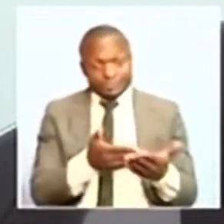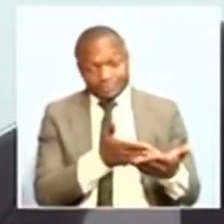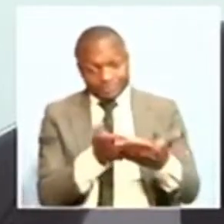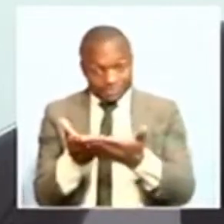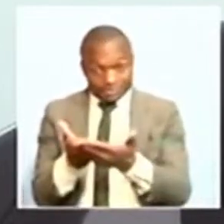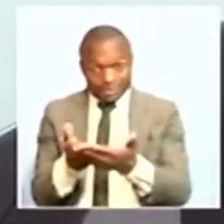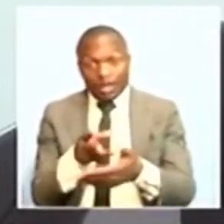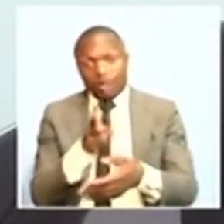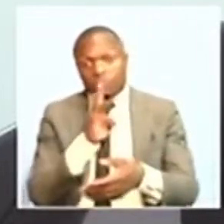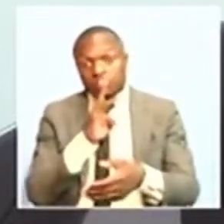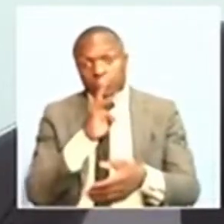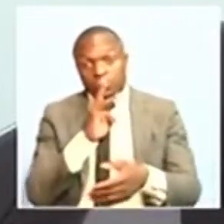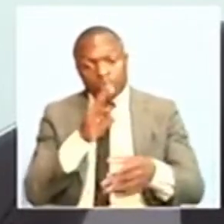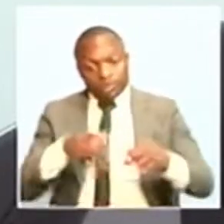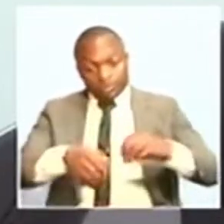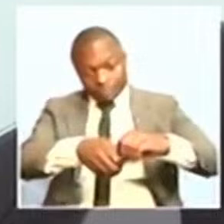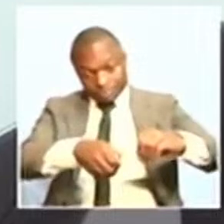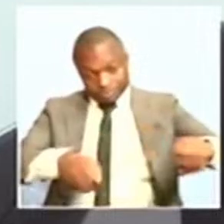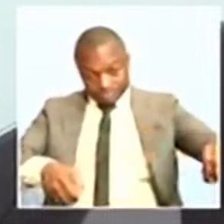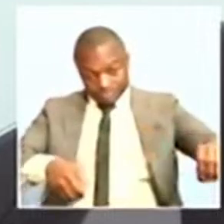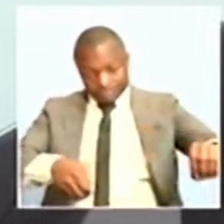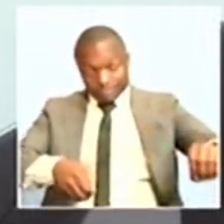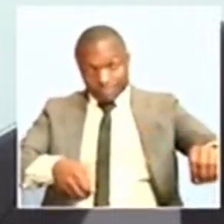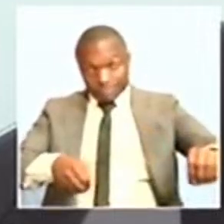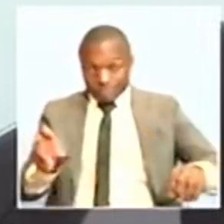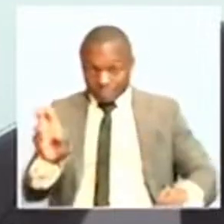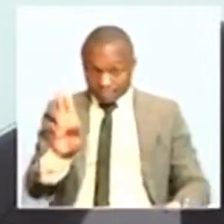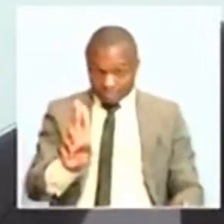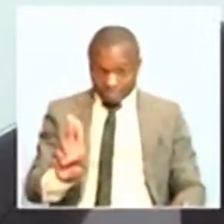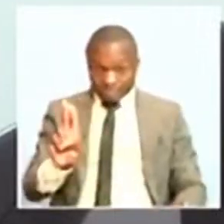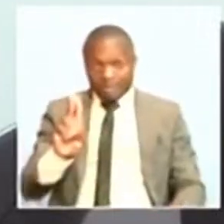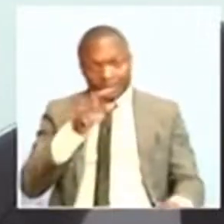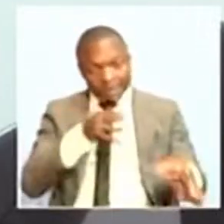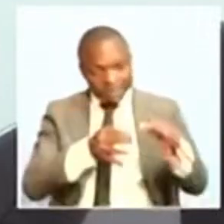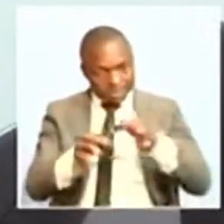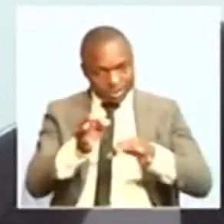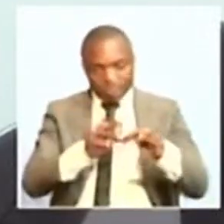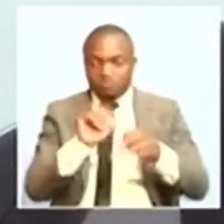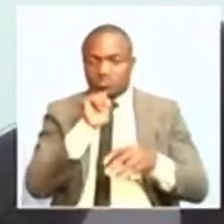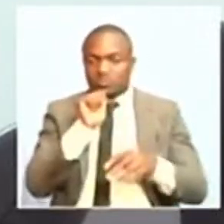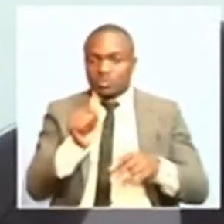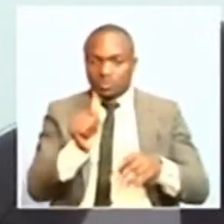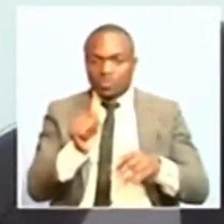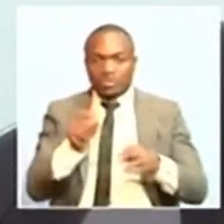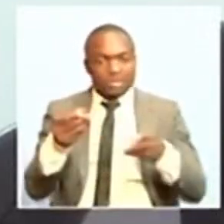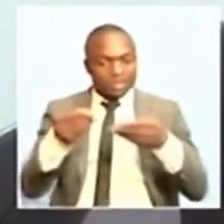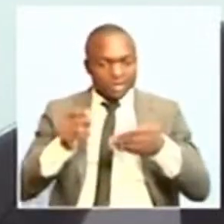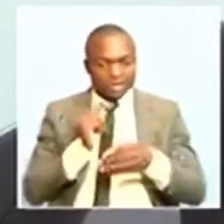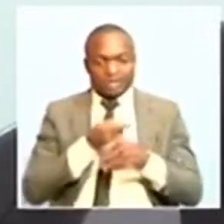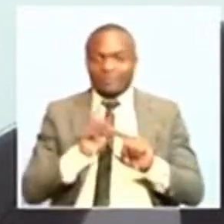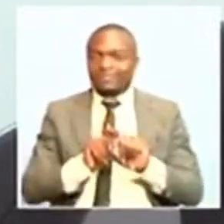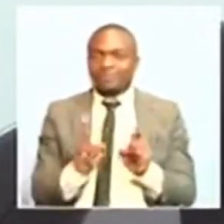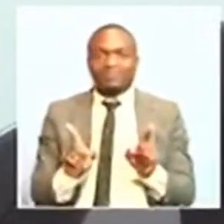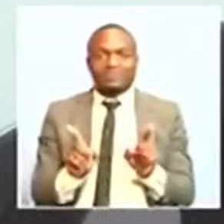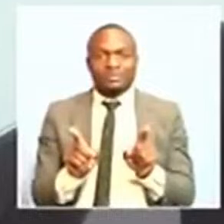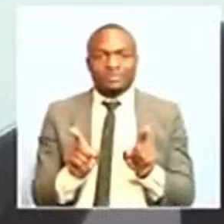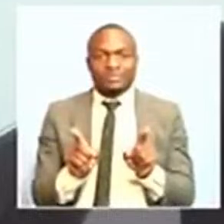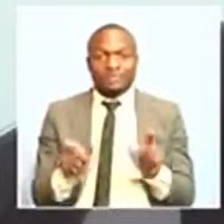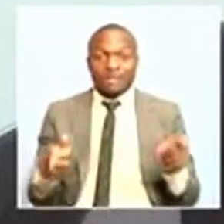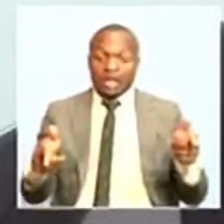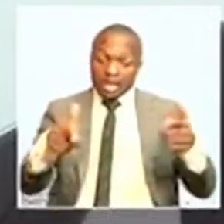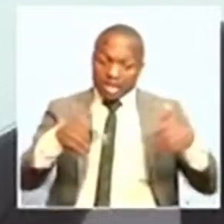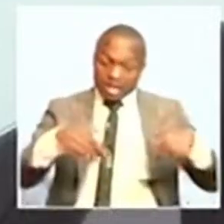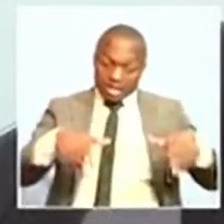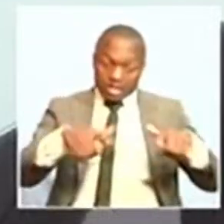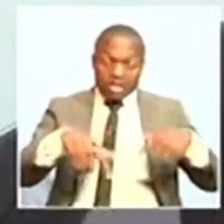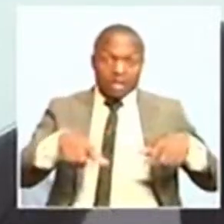hose pipes are used, they are used for the description does not distinguish between for domestic use